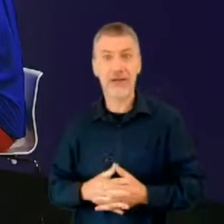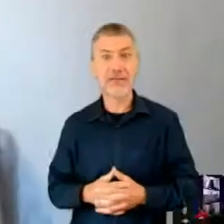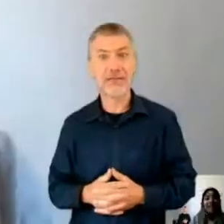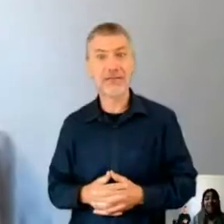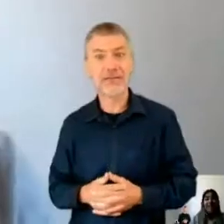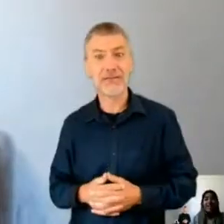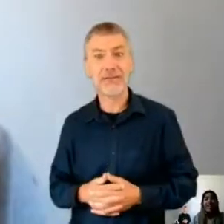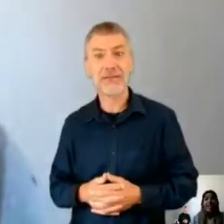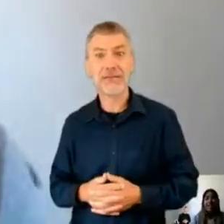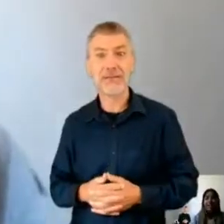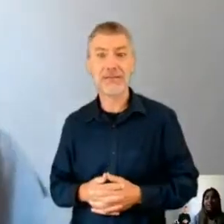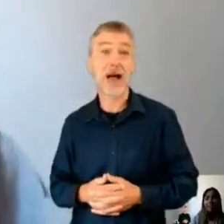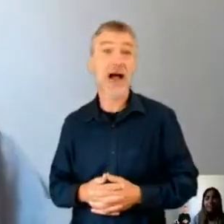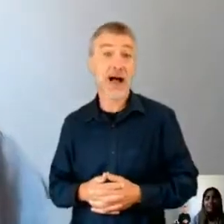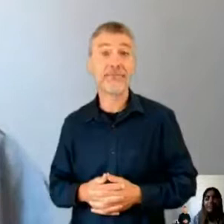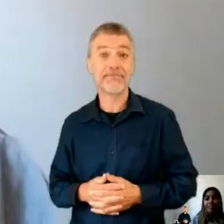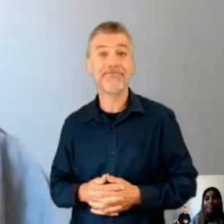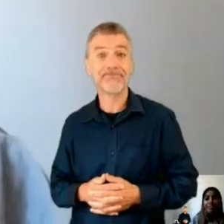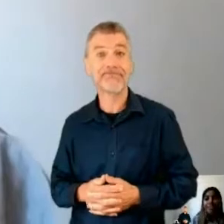Yeah.